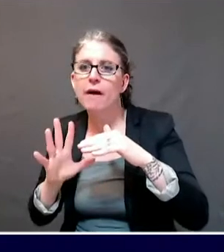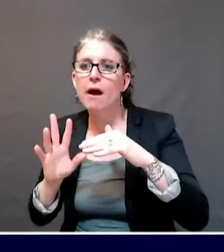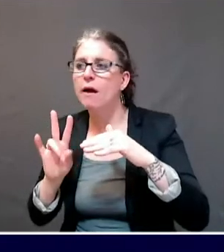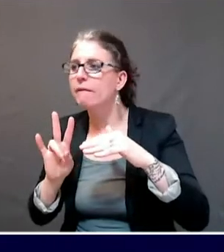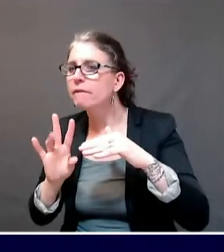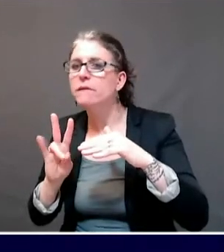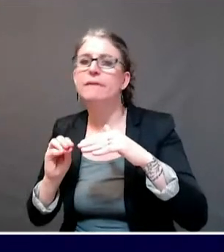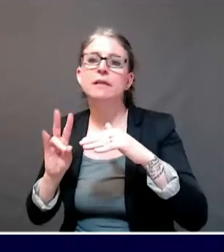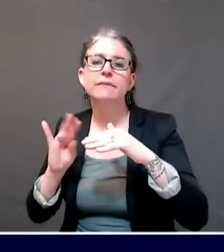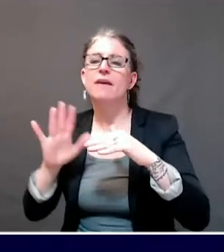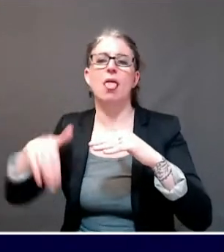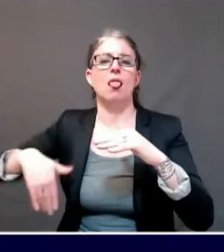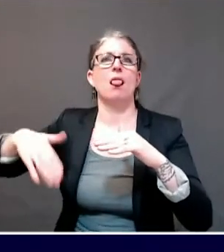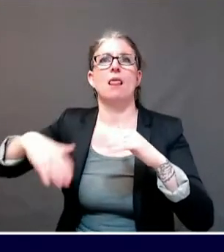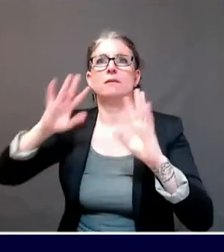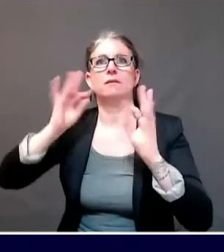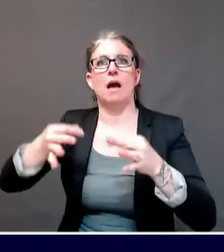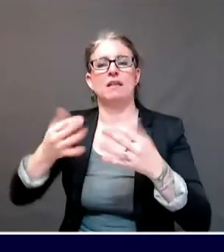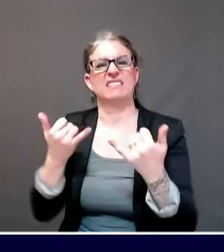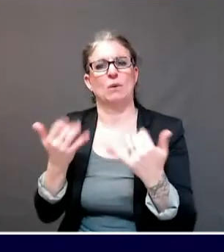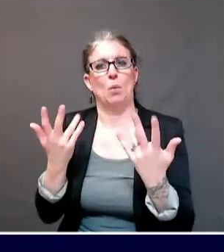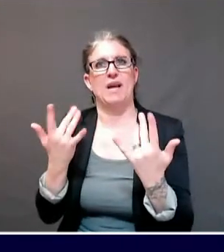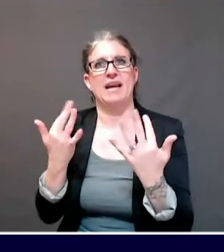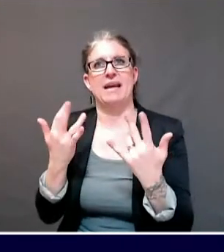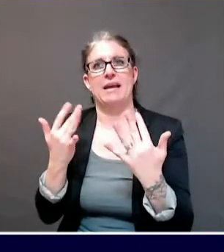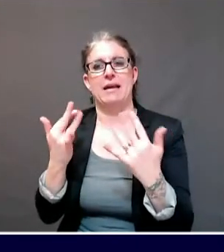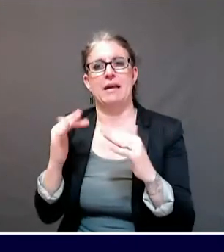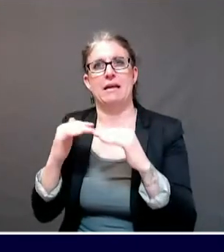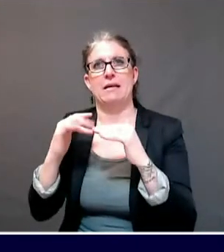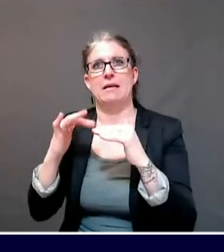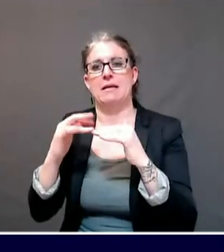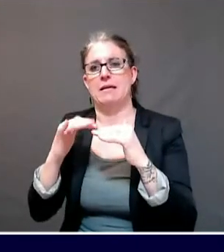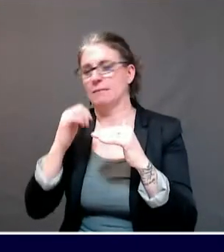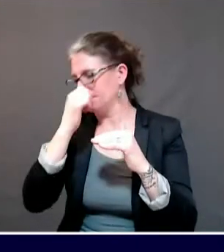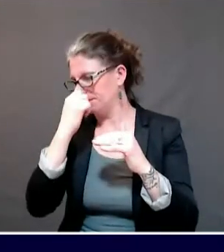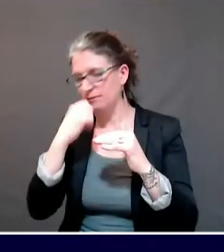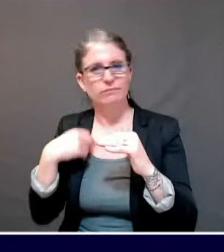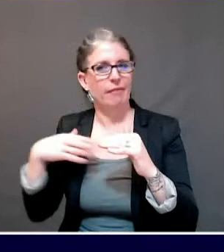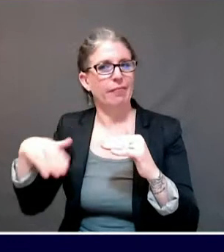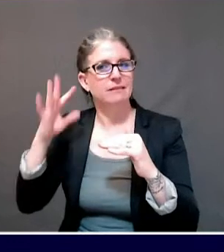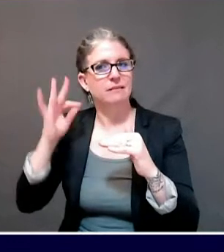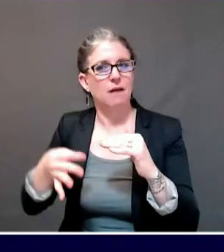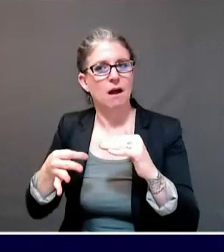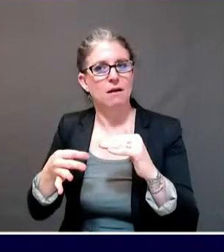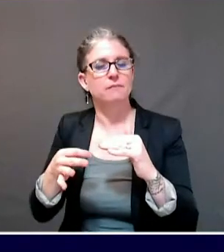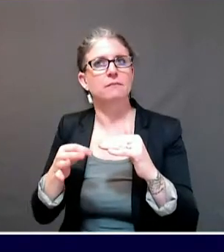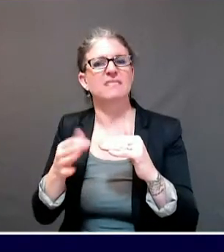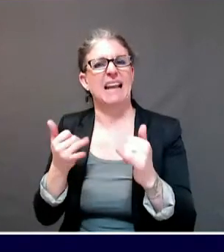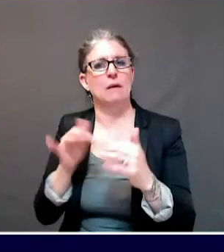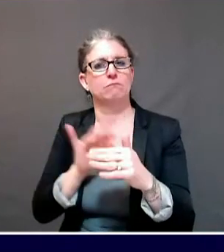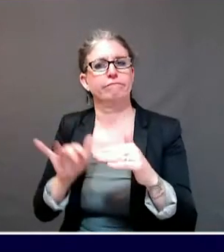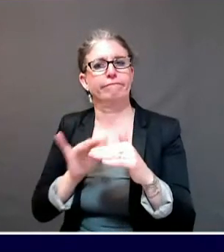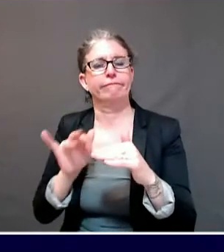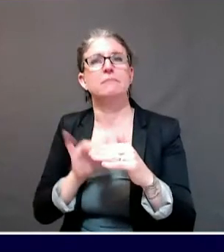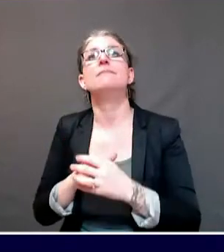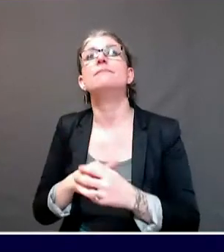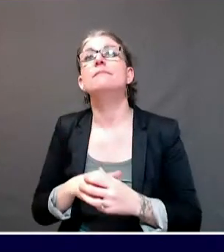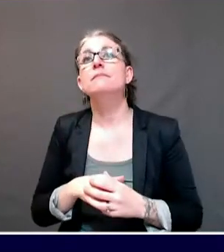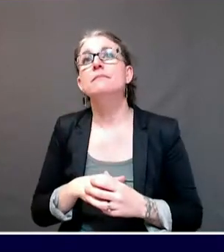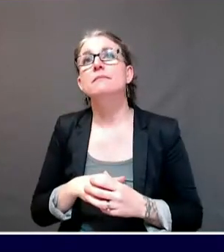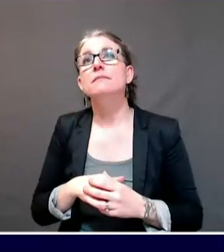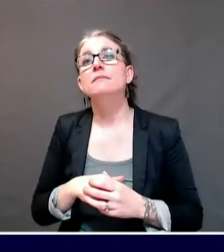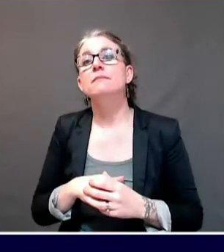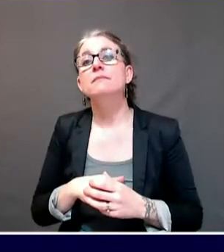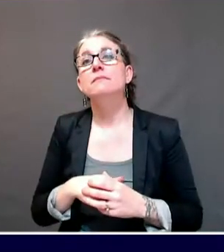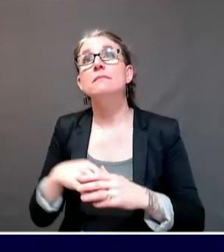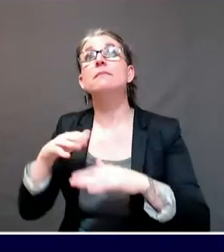to figure out what the best way to approach that is. But the way that those folks will likely find out will most likely be